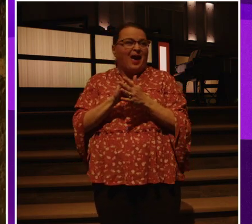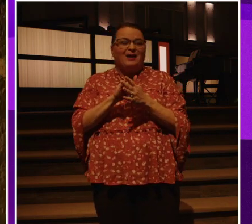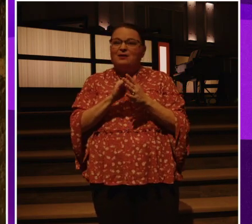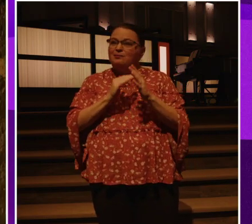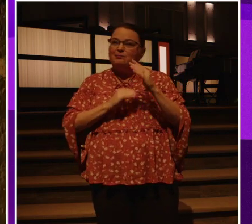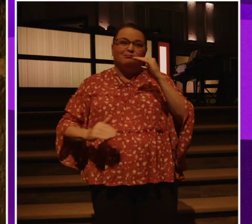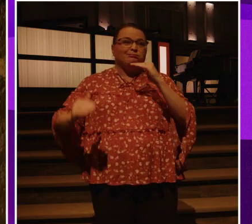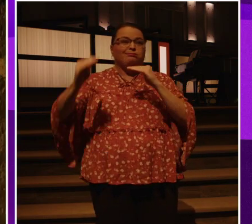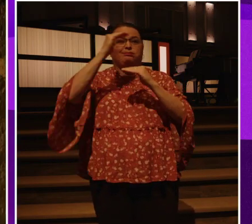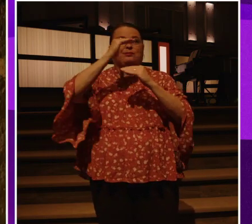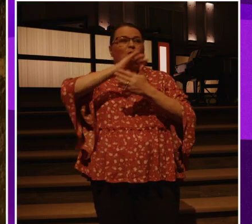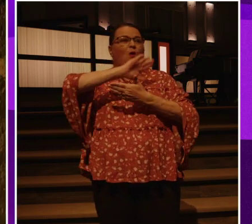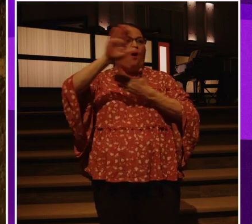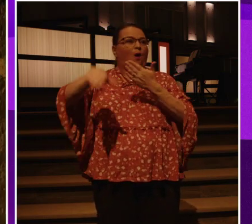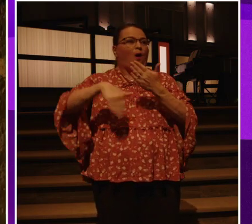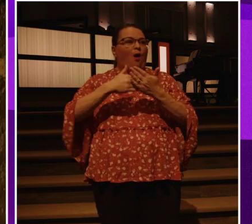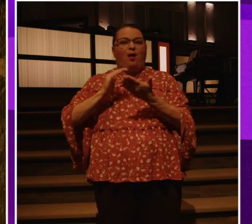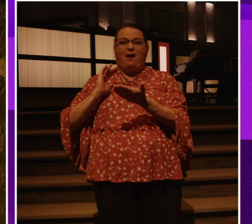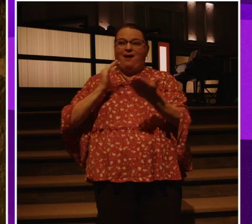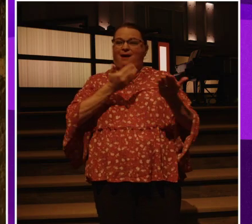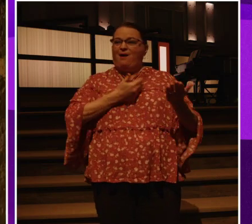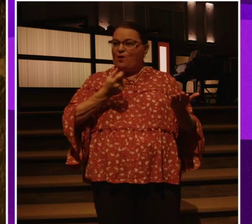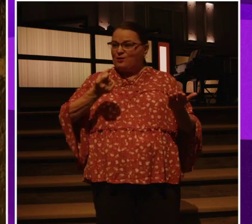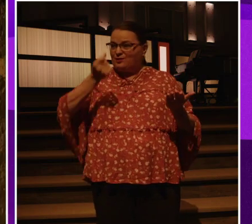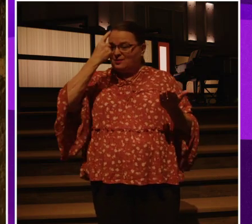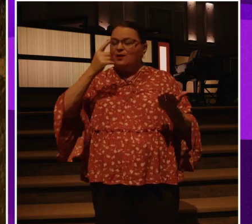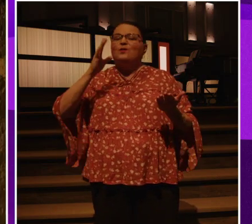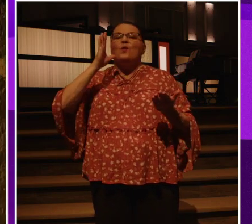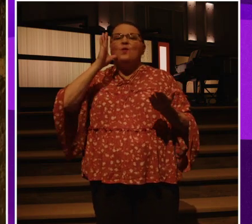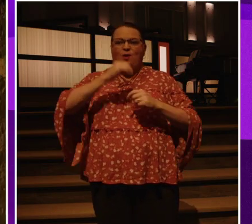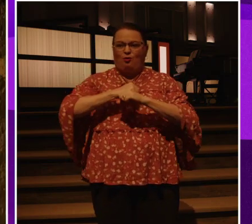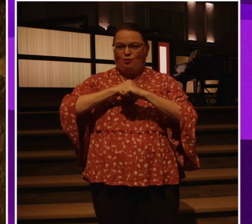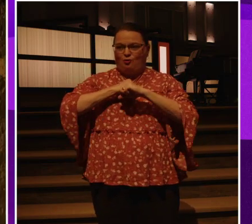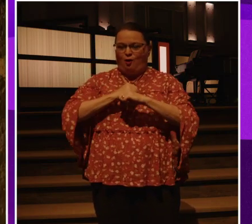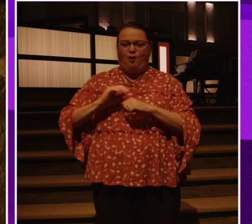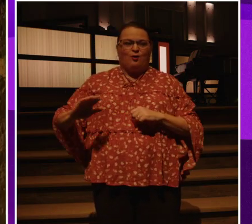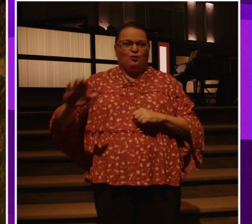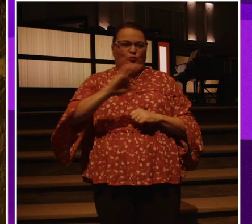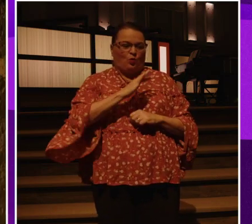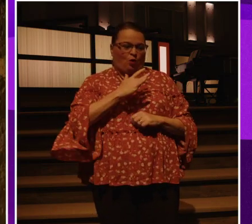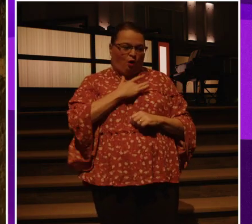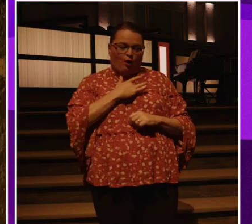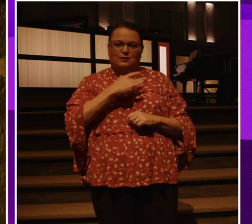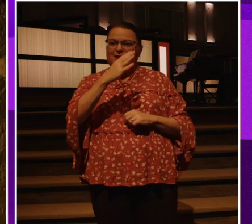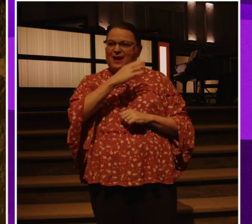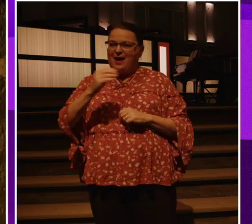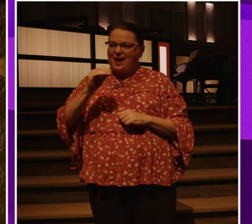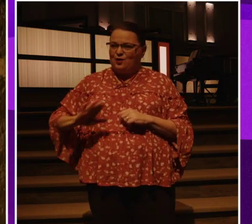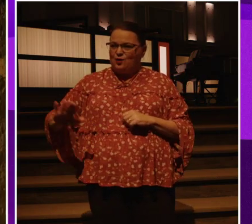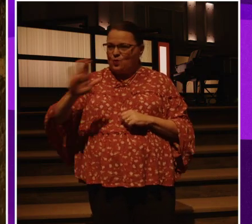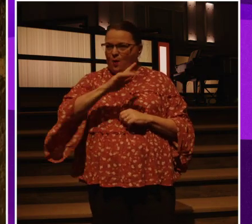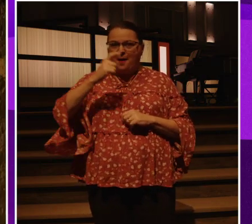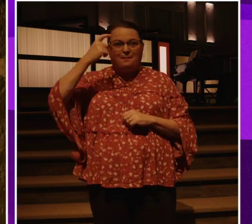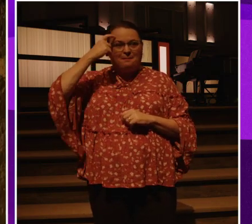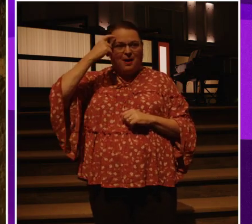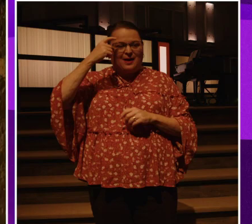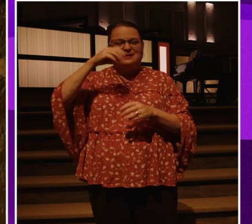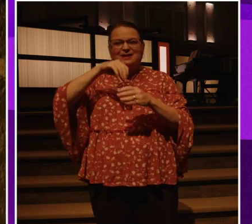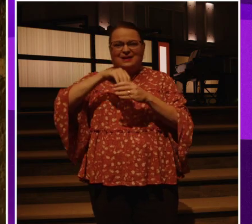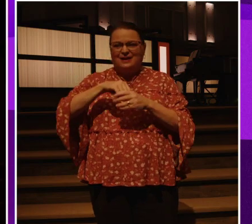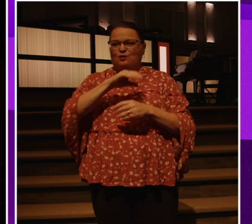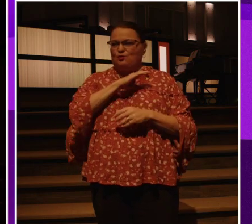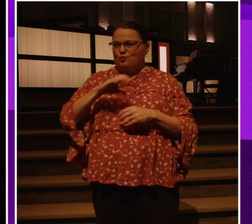all understanding, will guard your hearts and your minds in Christ